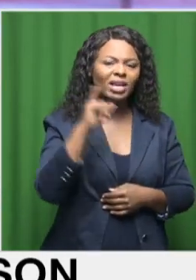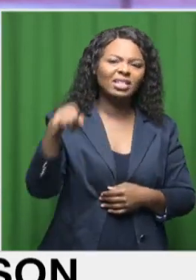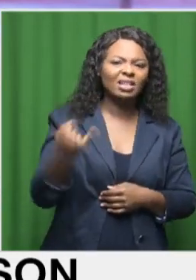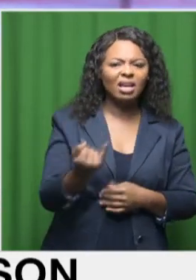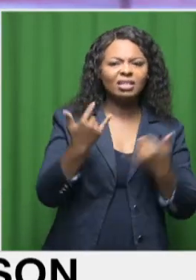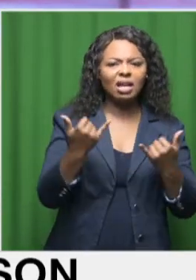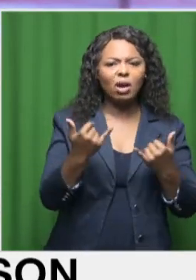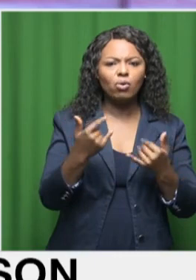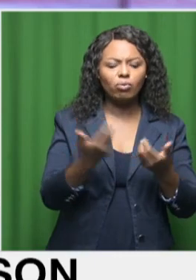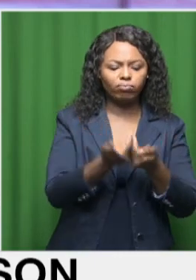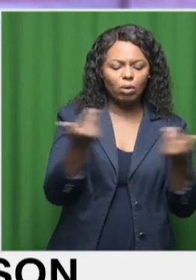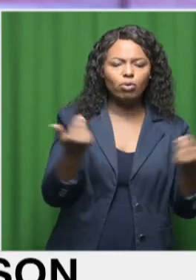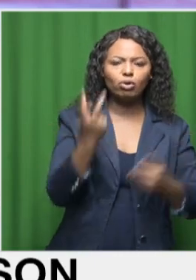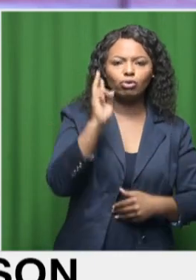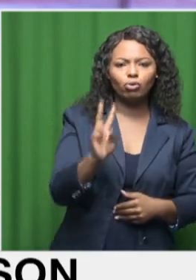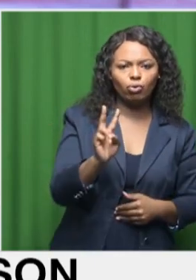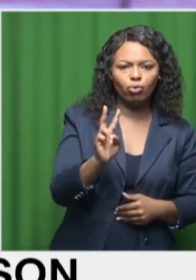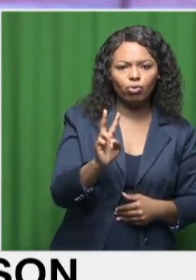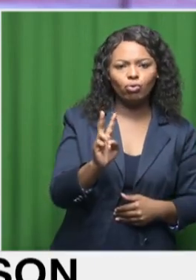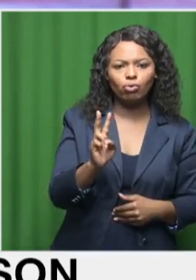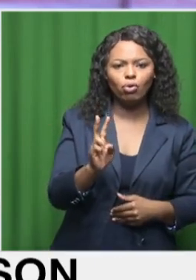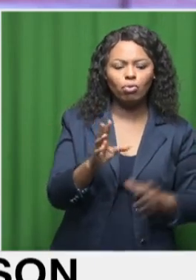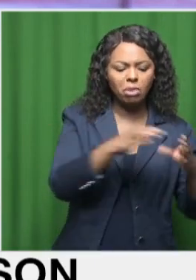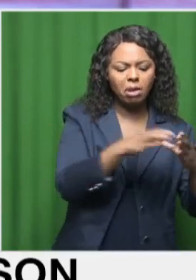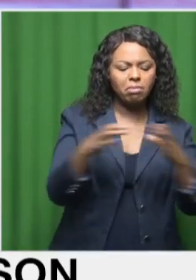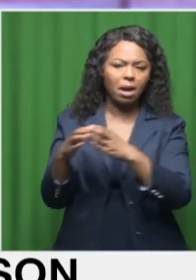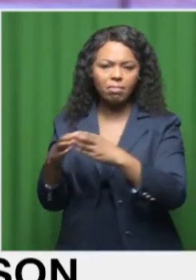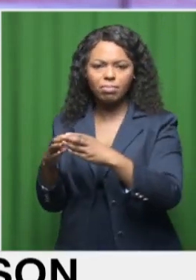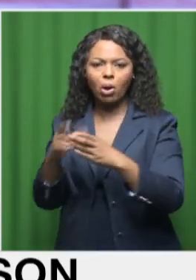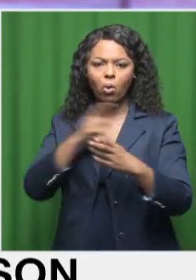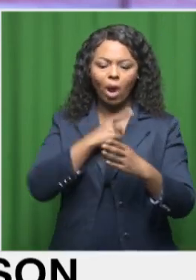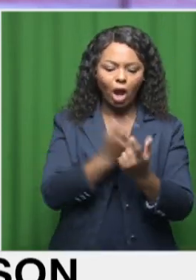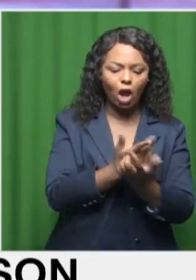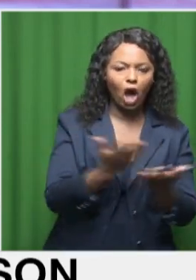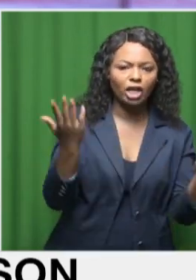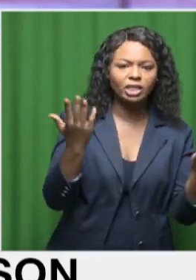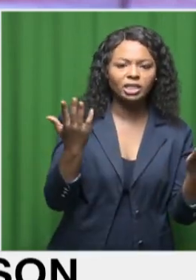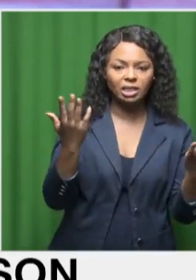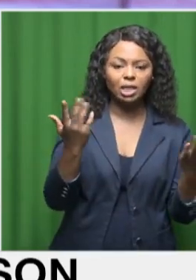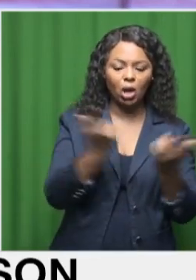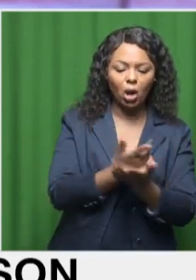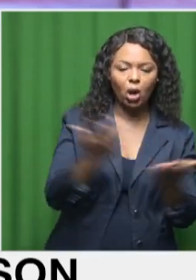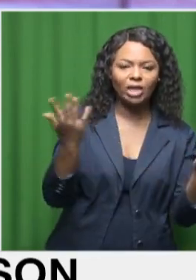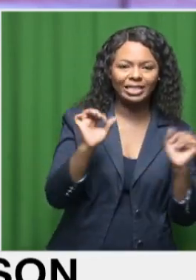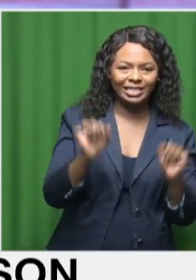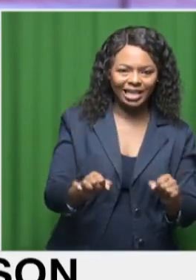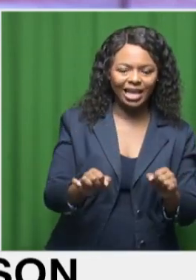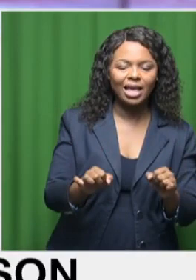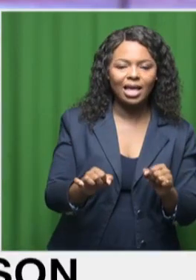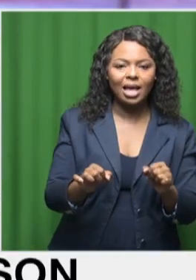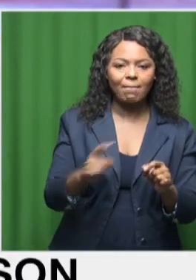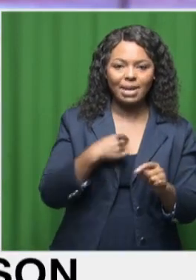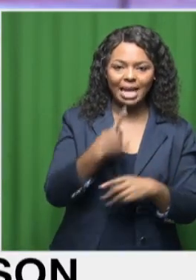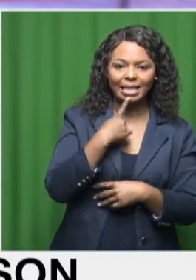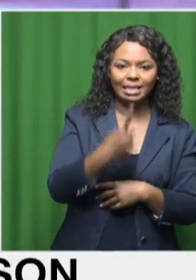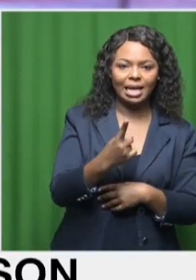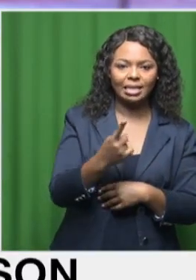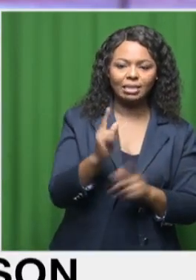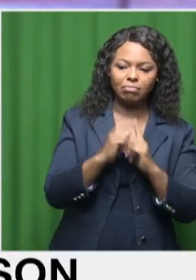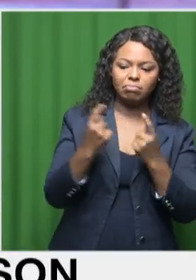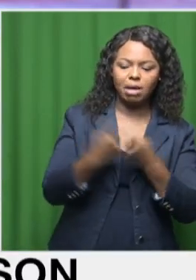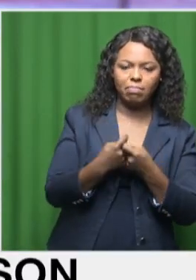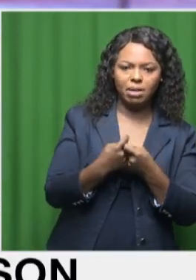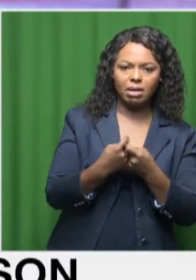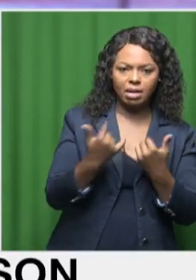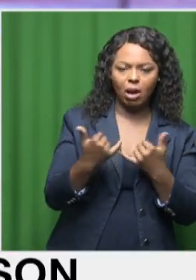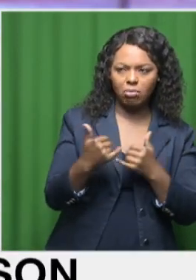dissect it into two because of the fact that we're launching it. And I sat with the team and just spoke